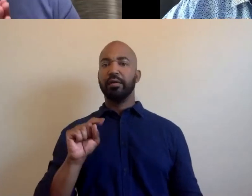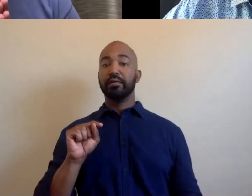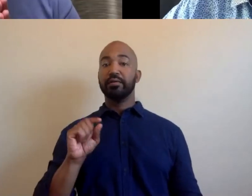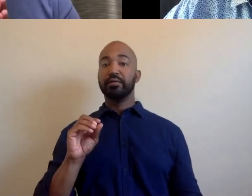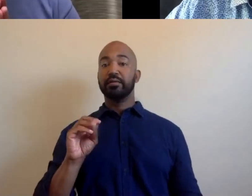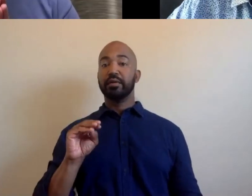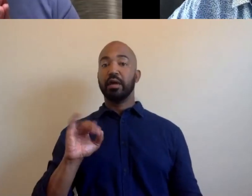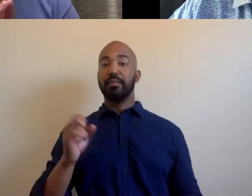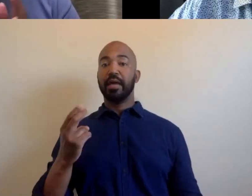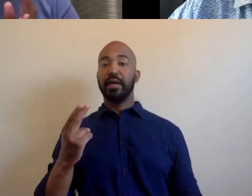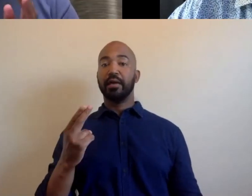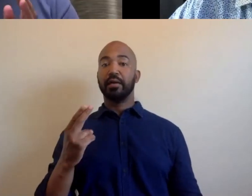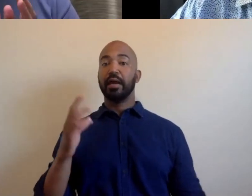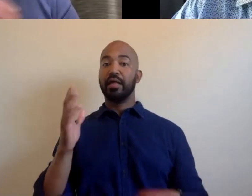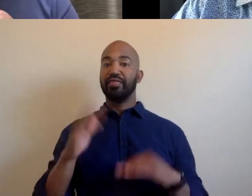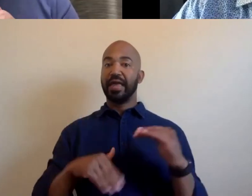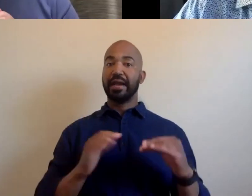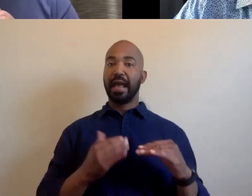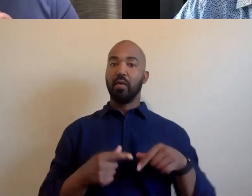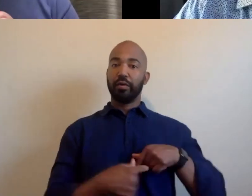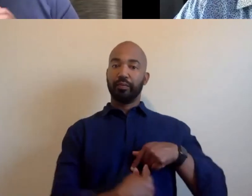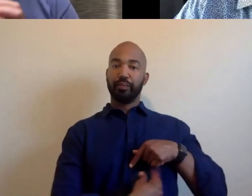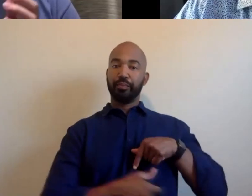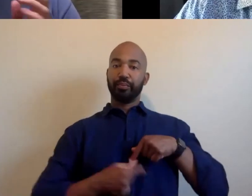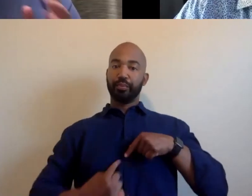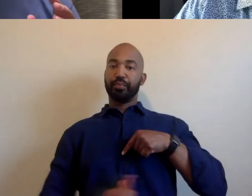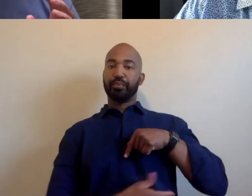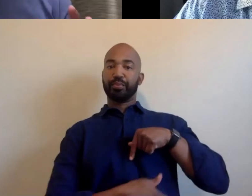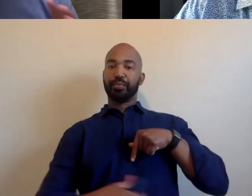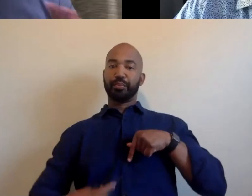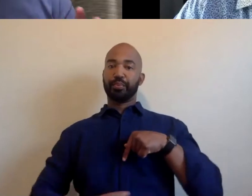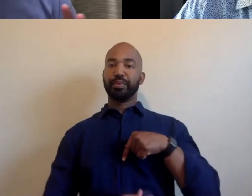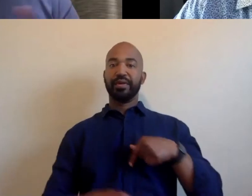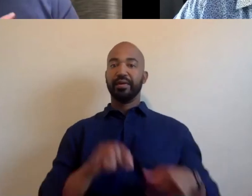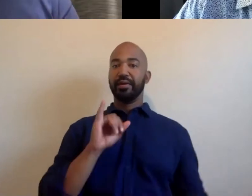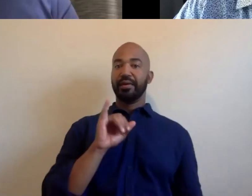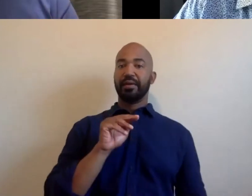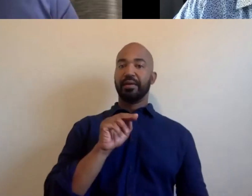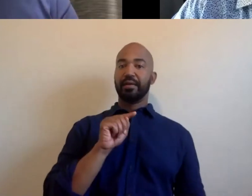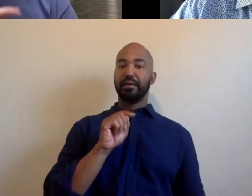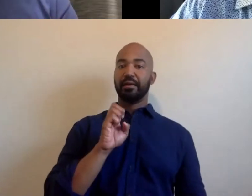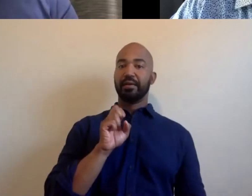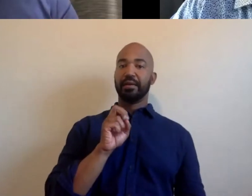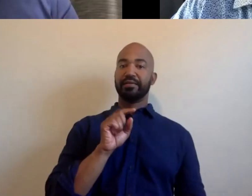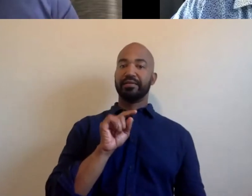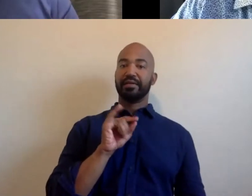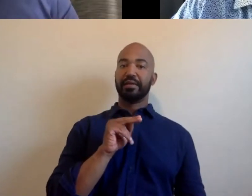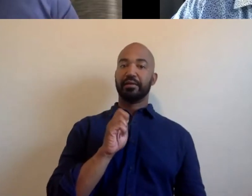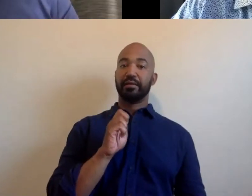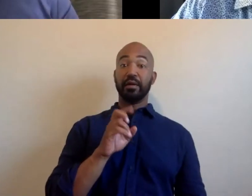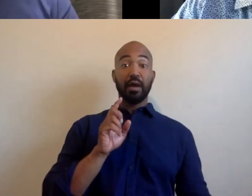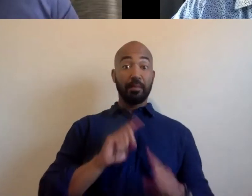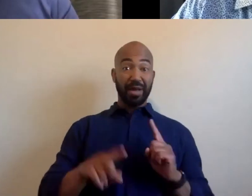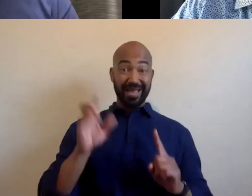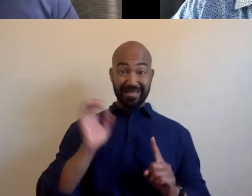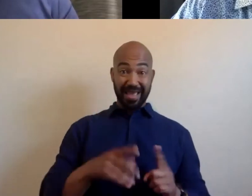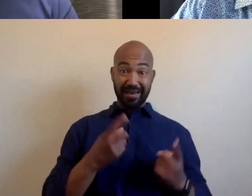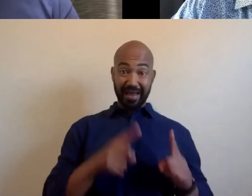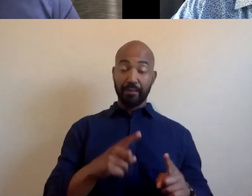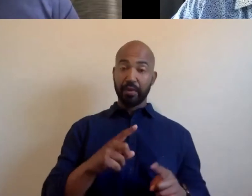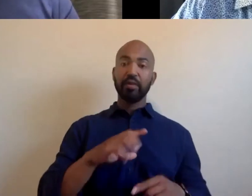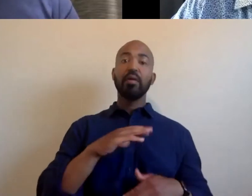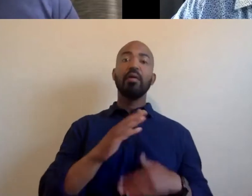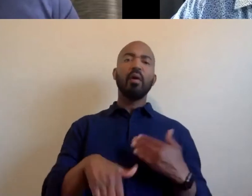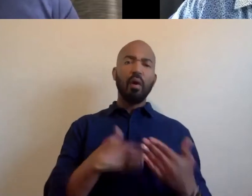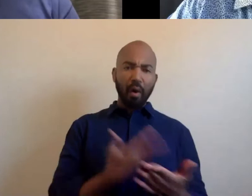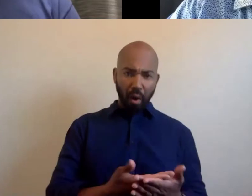your intestines. That's where all your nutrients are absorbed. That's where all the action happens, and your immunity is very much wrapped up into your gut